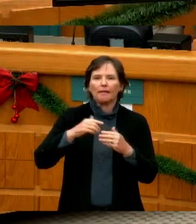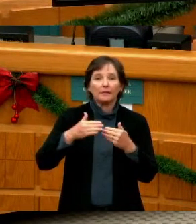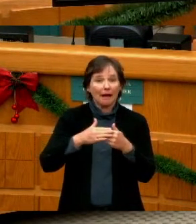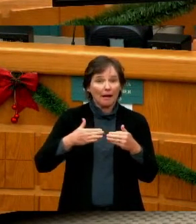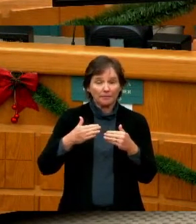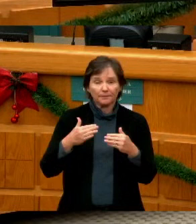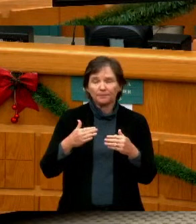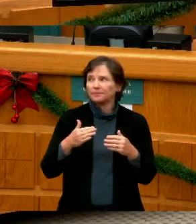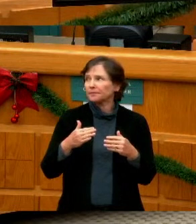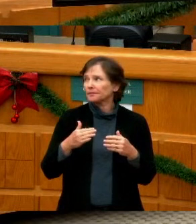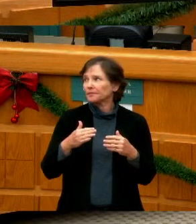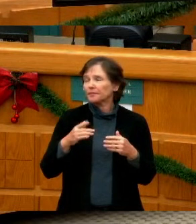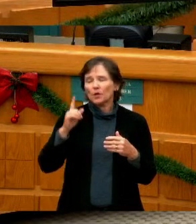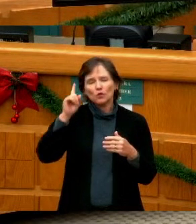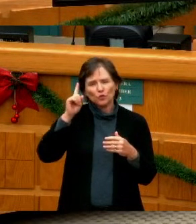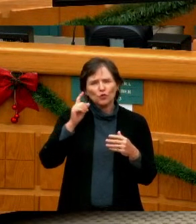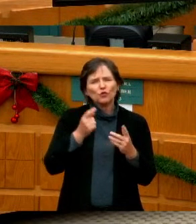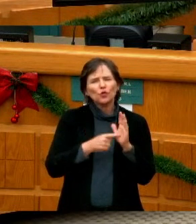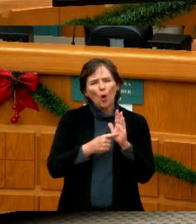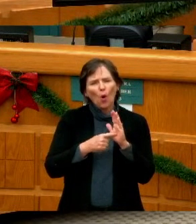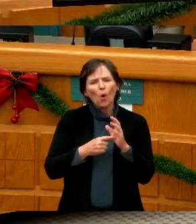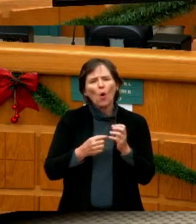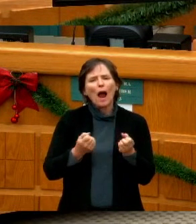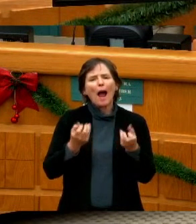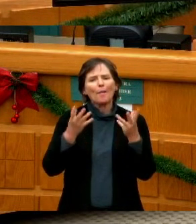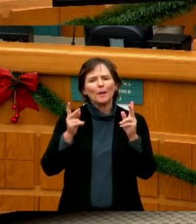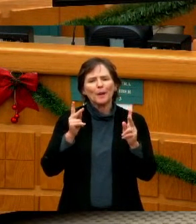So this diagram basically shows